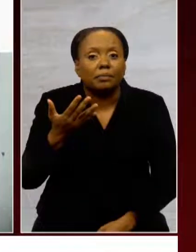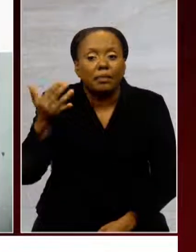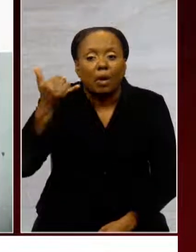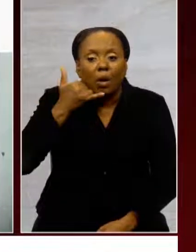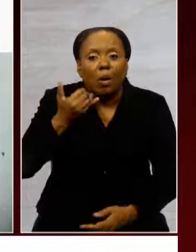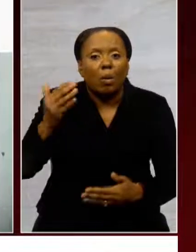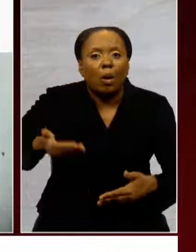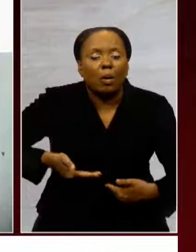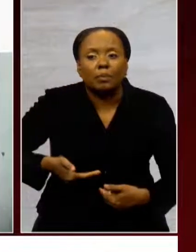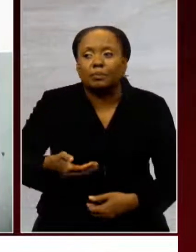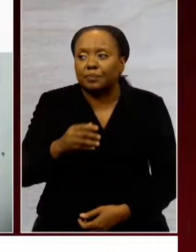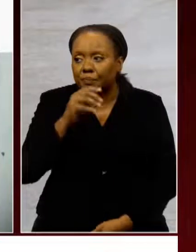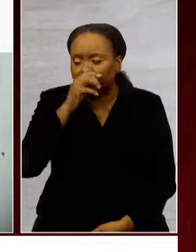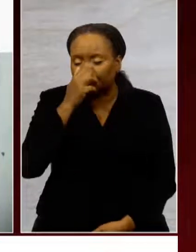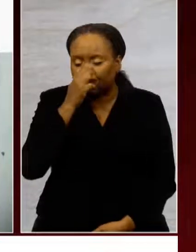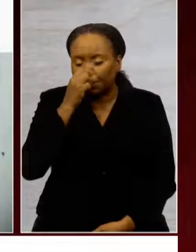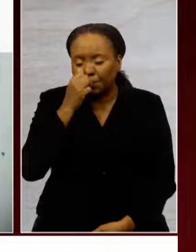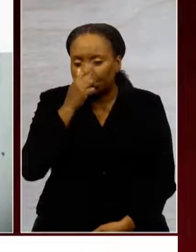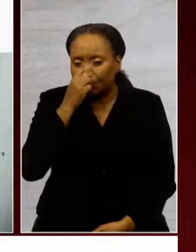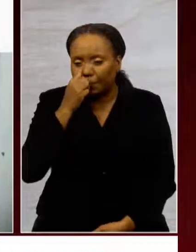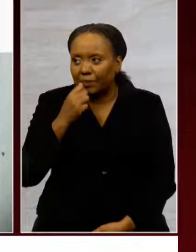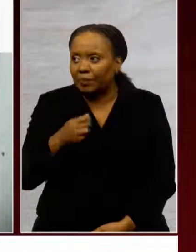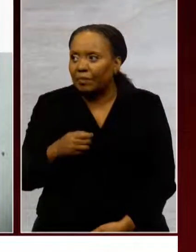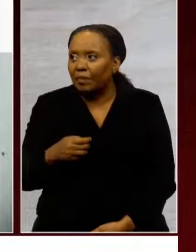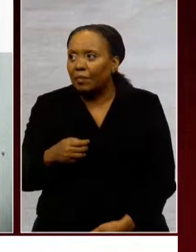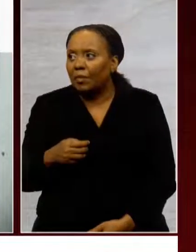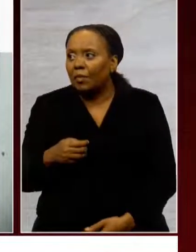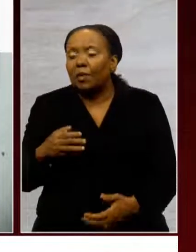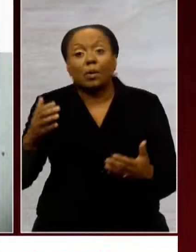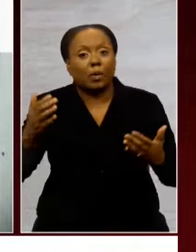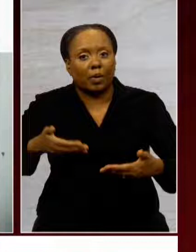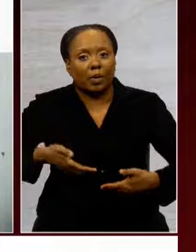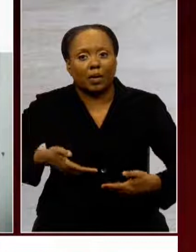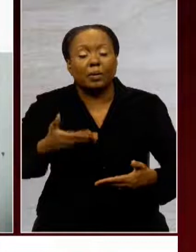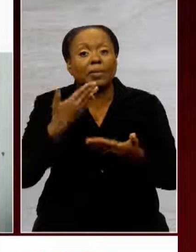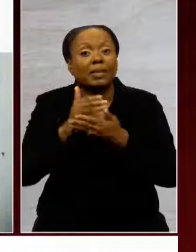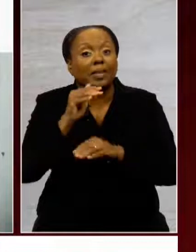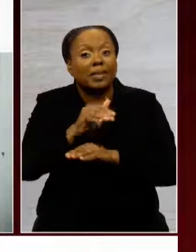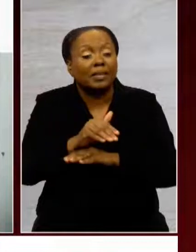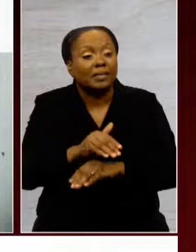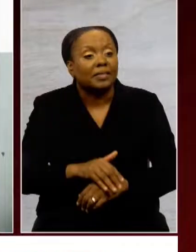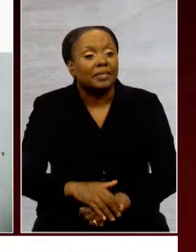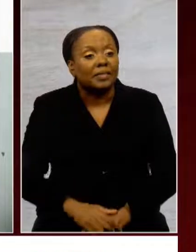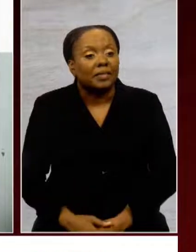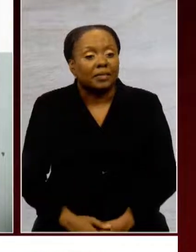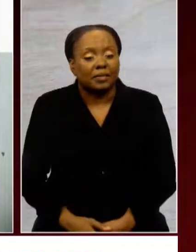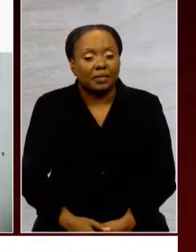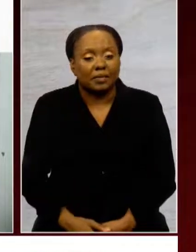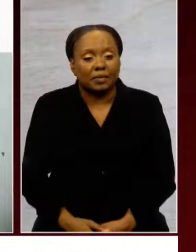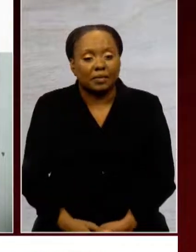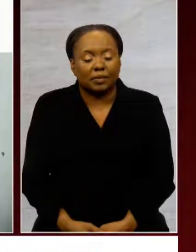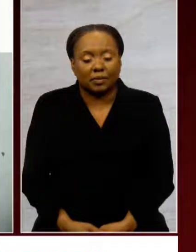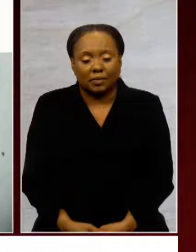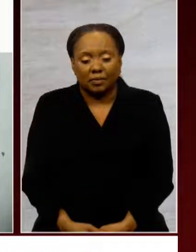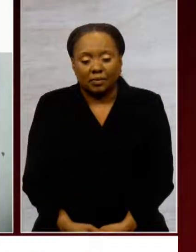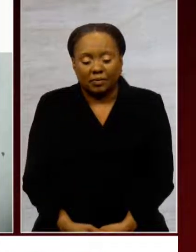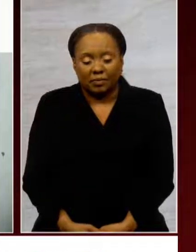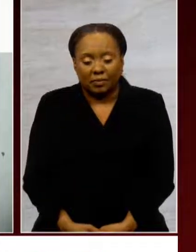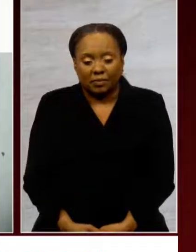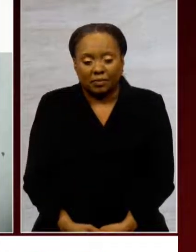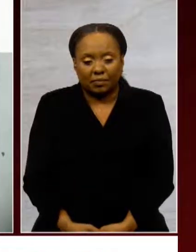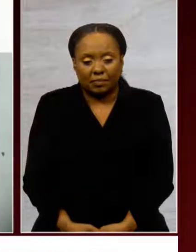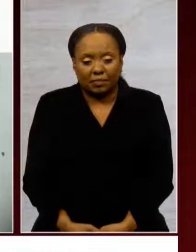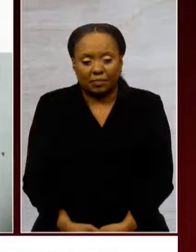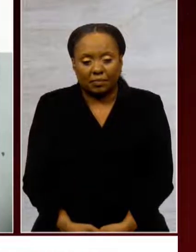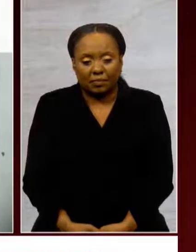Business. Yeah, what's your question or comment? You on the committee? Good night. Yeah, my problem is